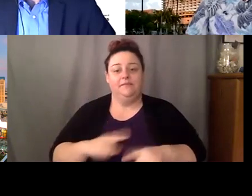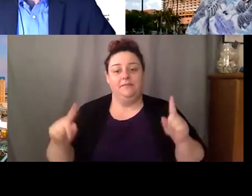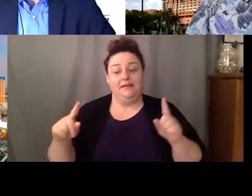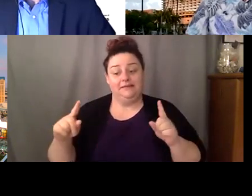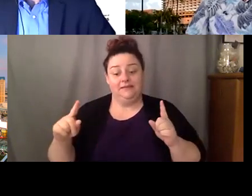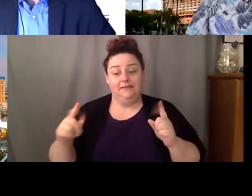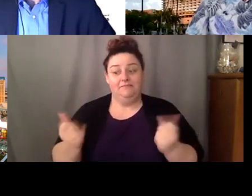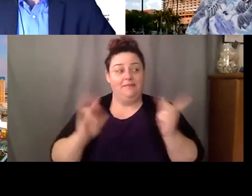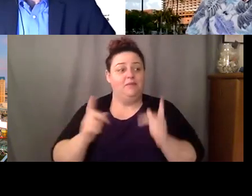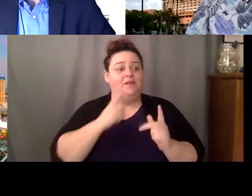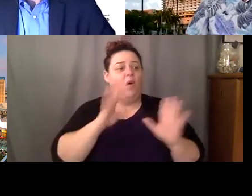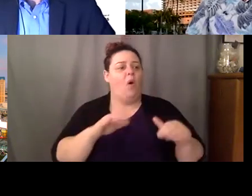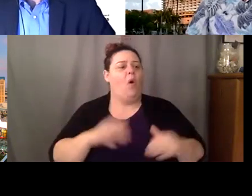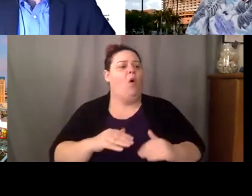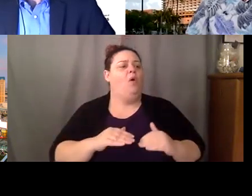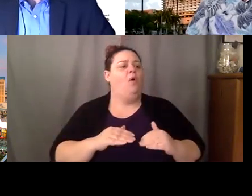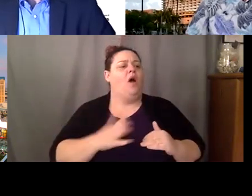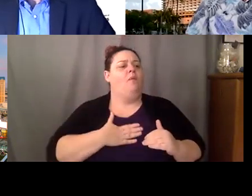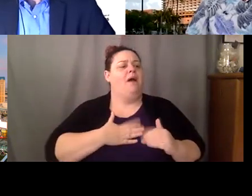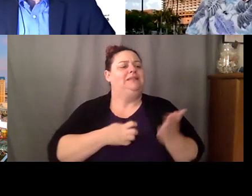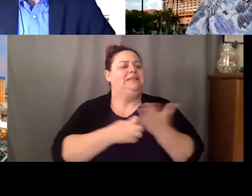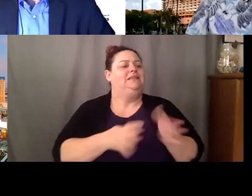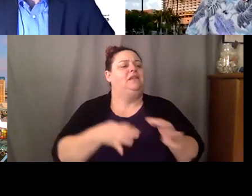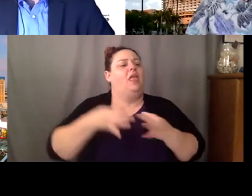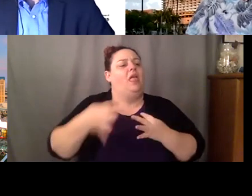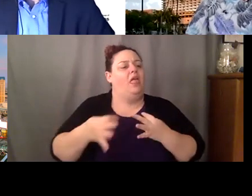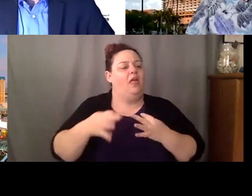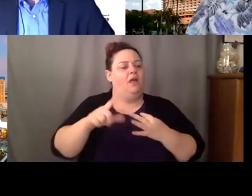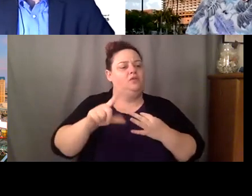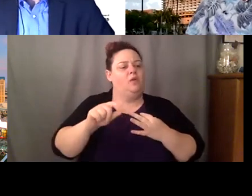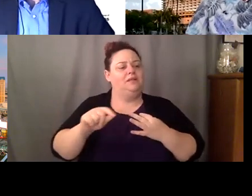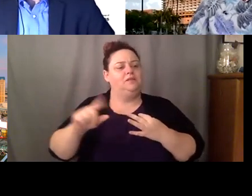many wanted to move further into 2020, 21,